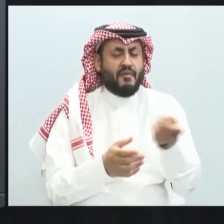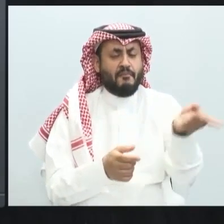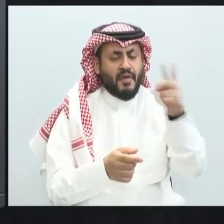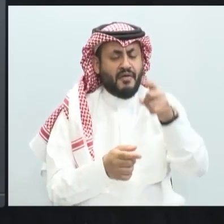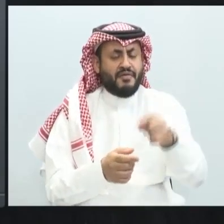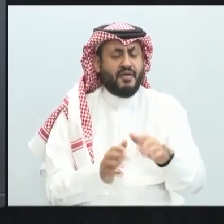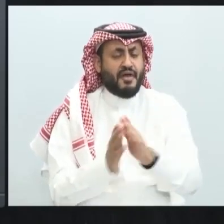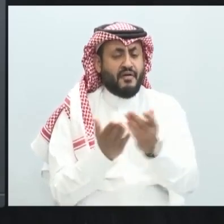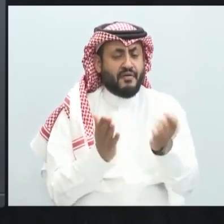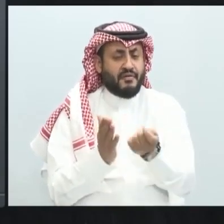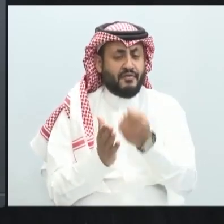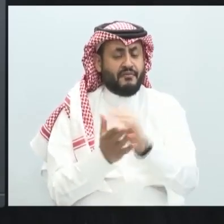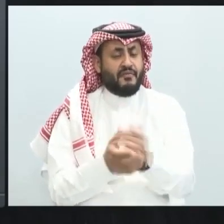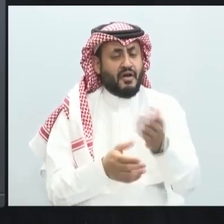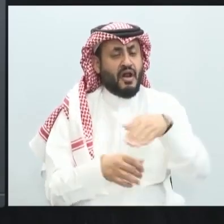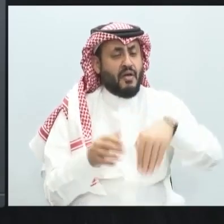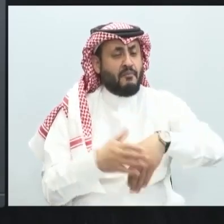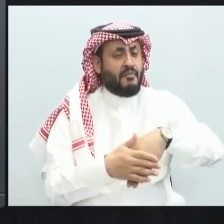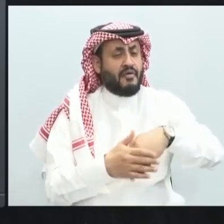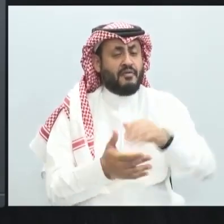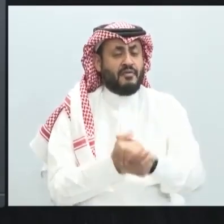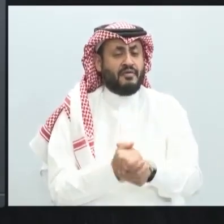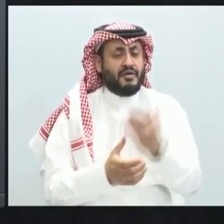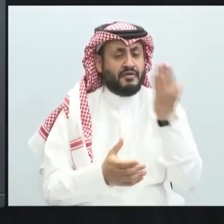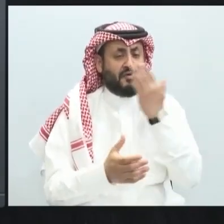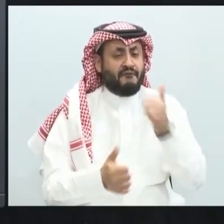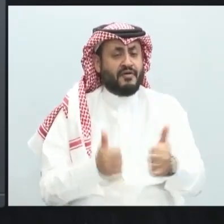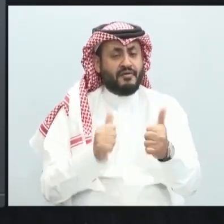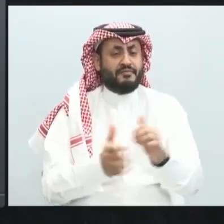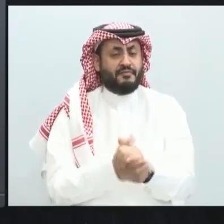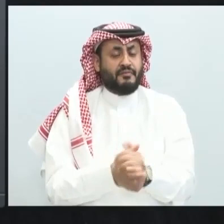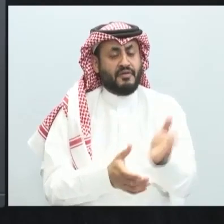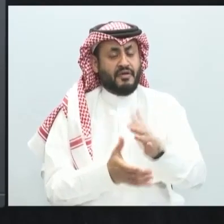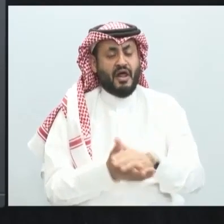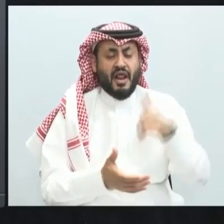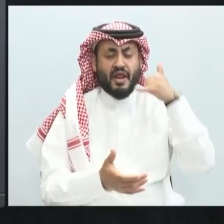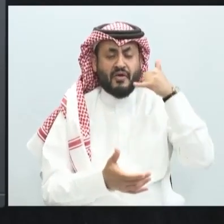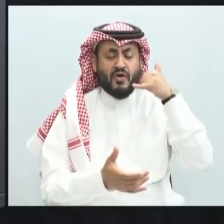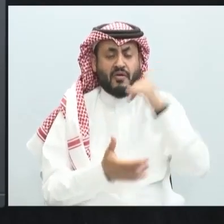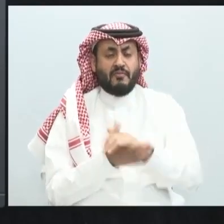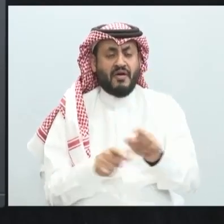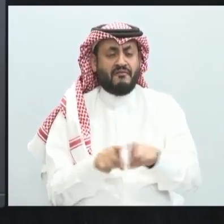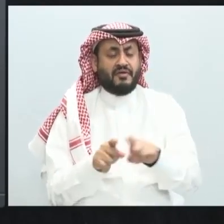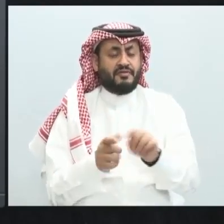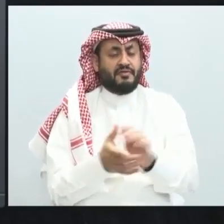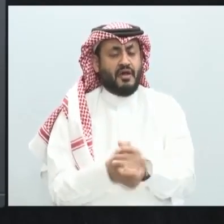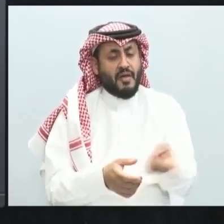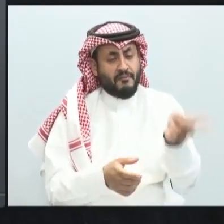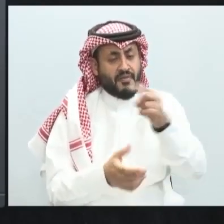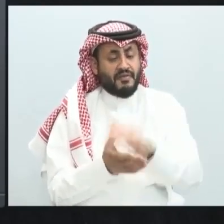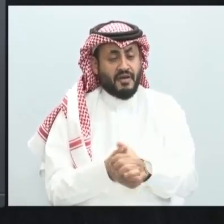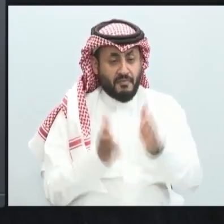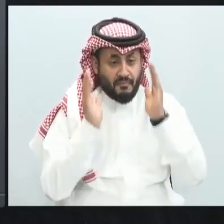my homework, I'm going to study for the exam, I'm going to call my friend, I'm going to